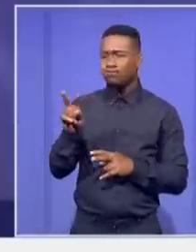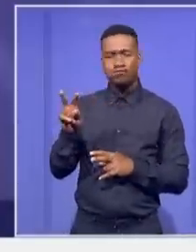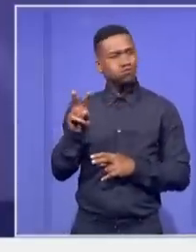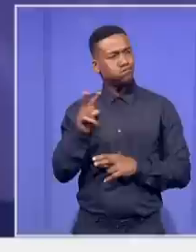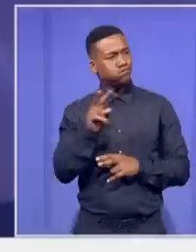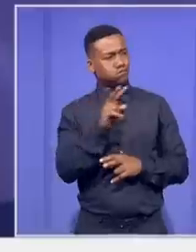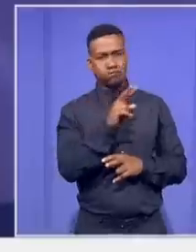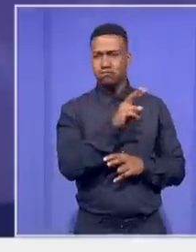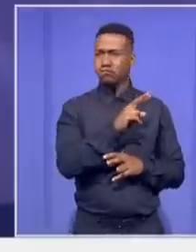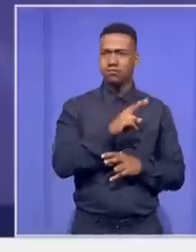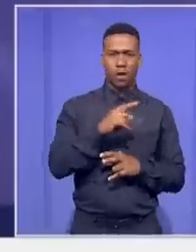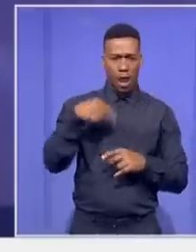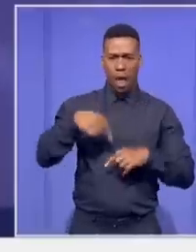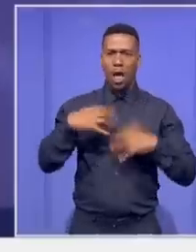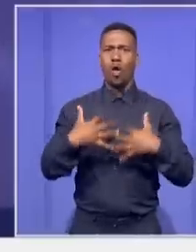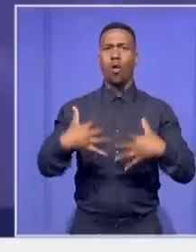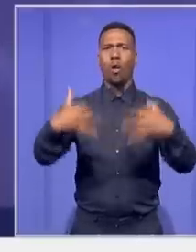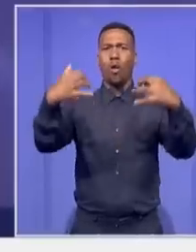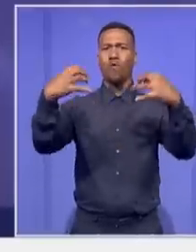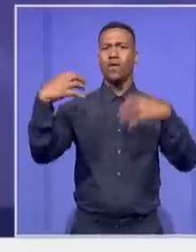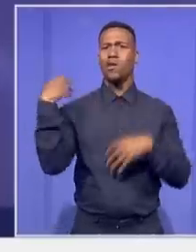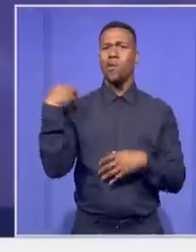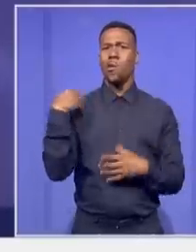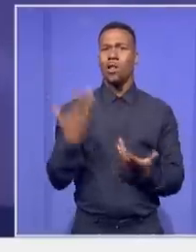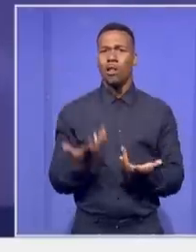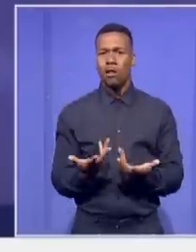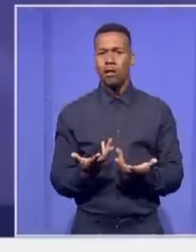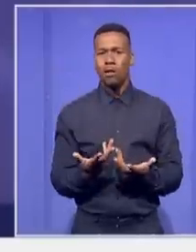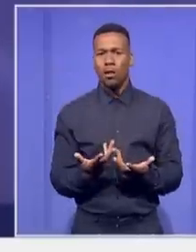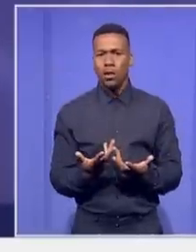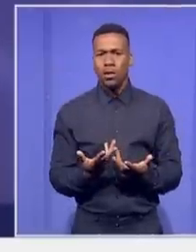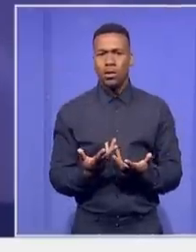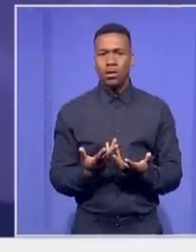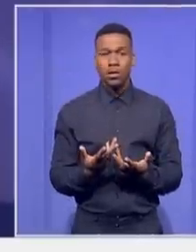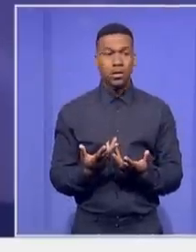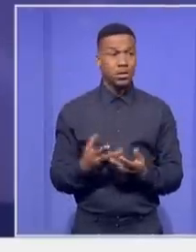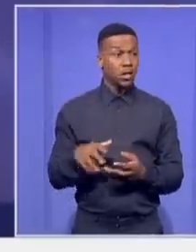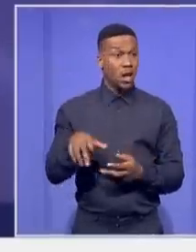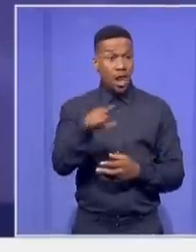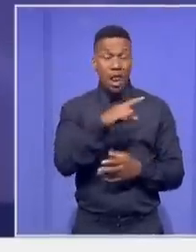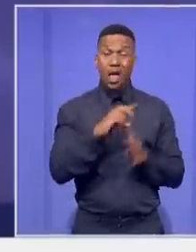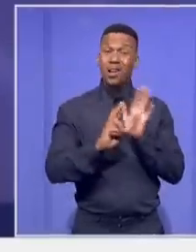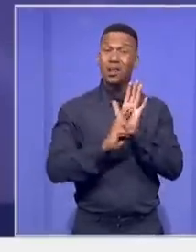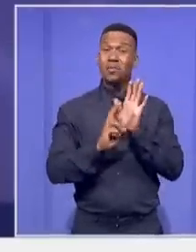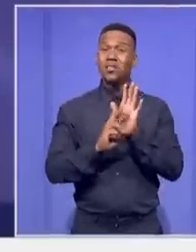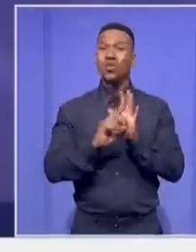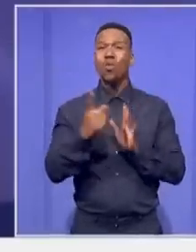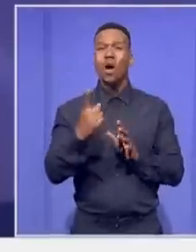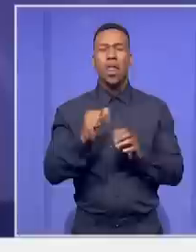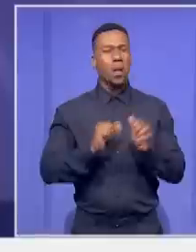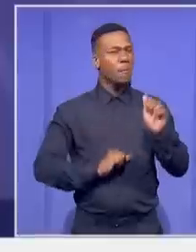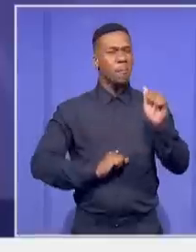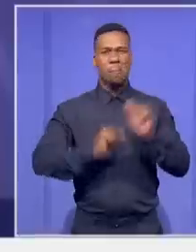hall. This Democrats in this hall represents the very best of South